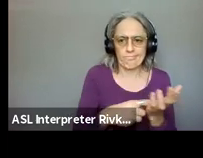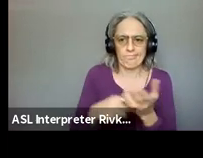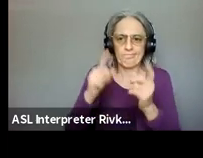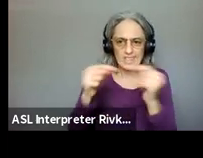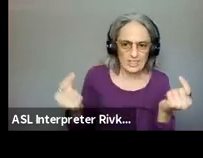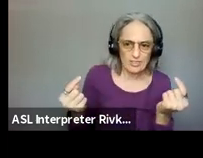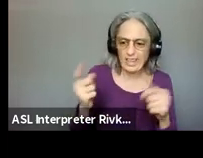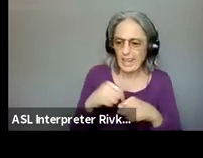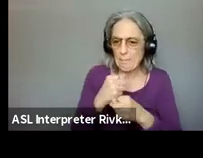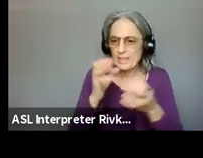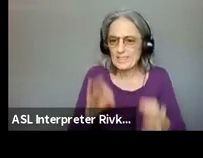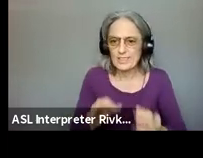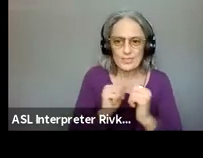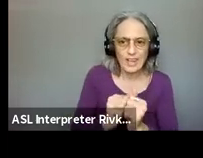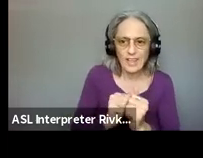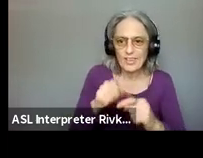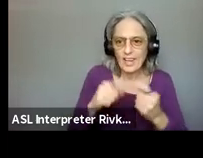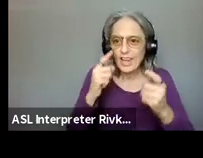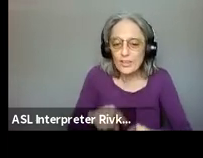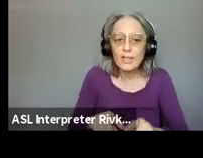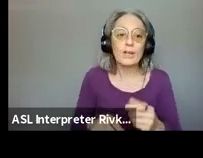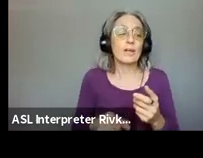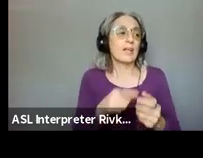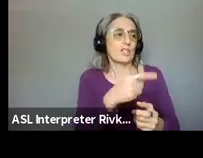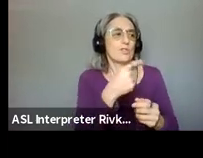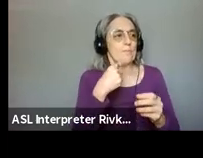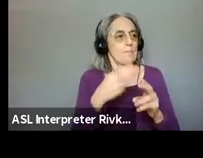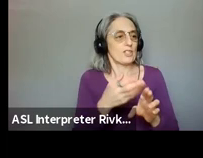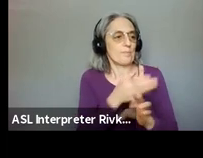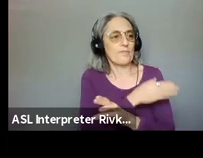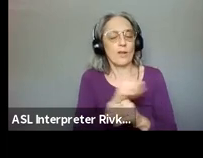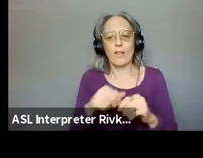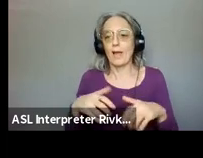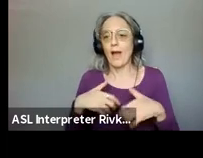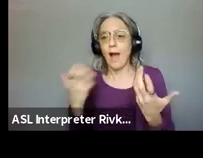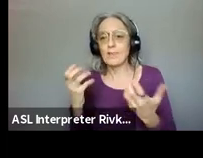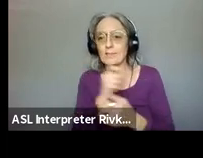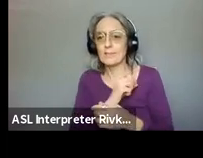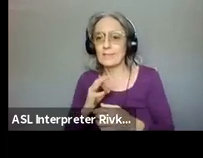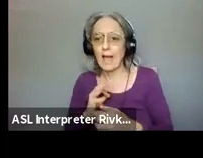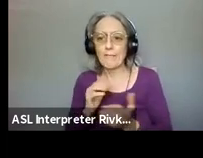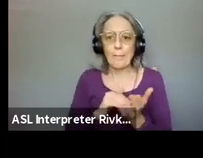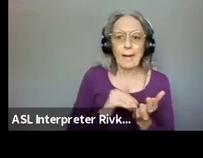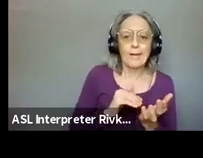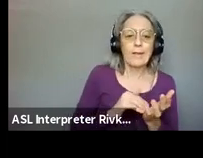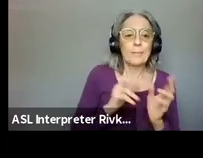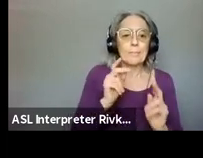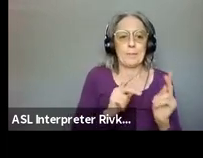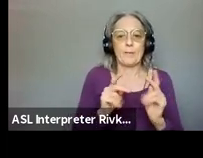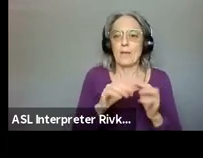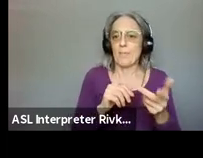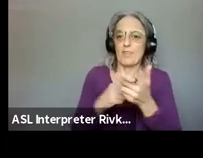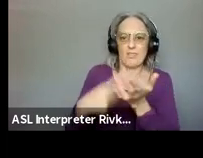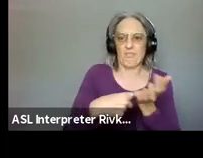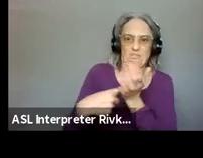when we spoke, sometimes like hospital staff, for example, or medical personnel, the three parties may not agree, kind of what the process is